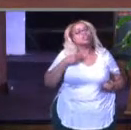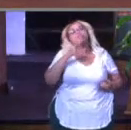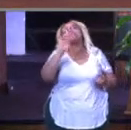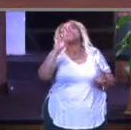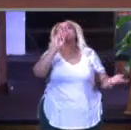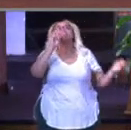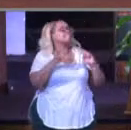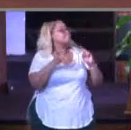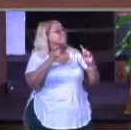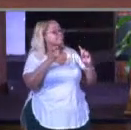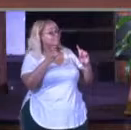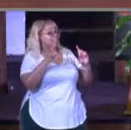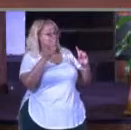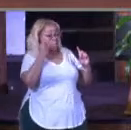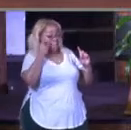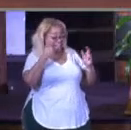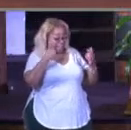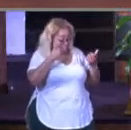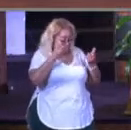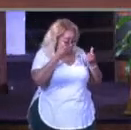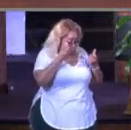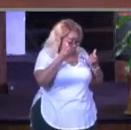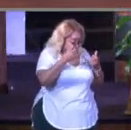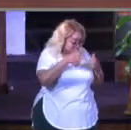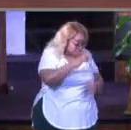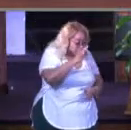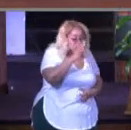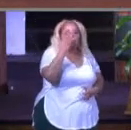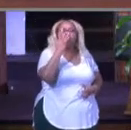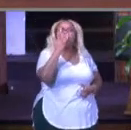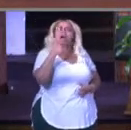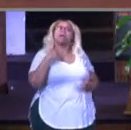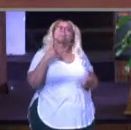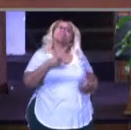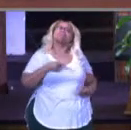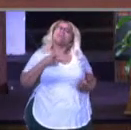it for today. If we have the Spirit, why do we struggle?